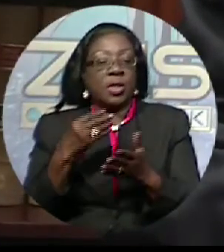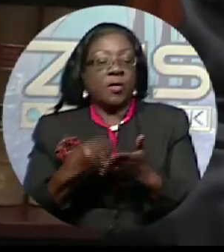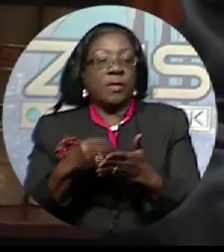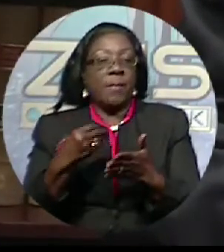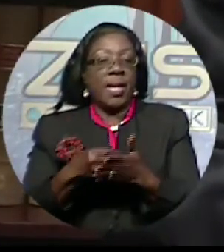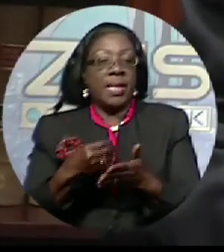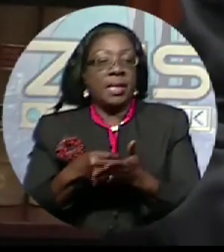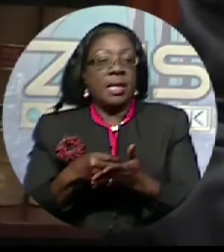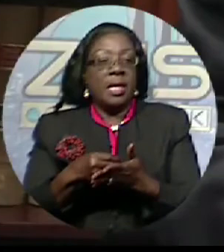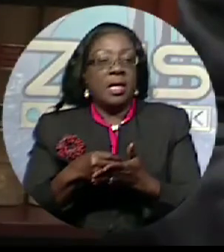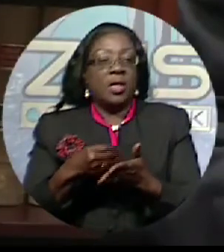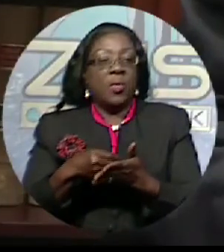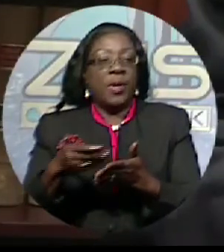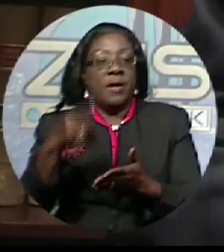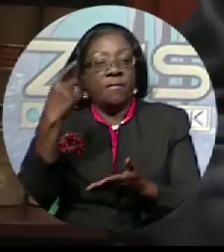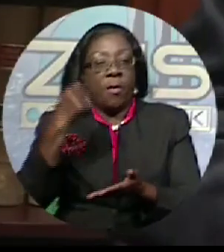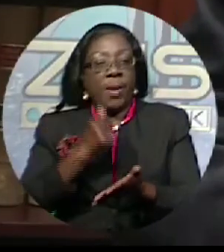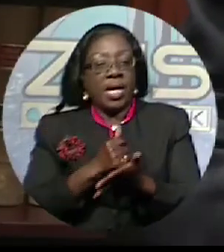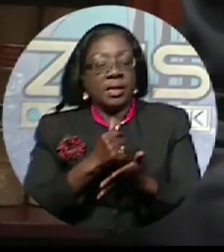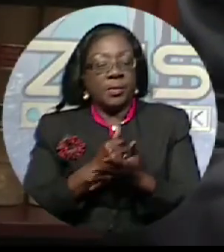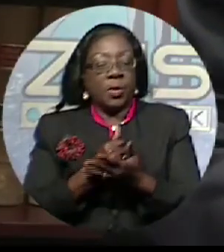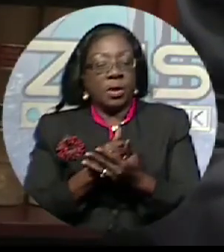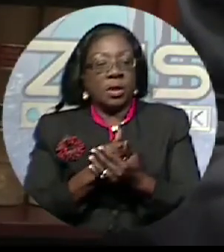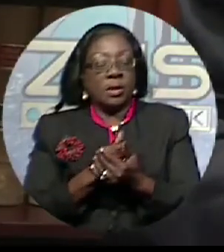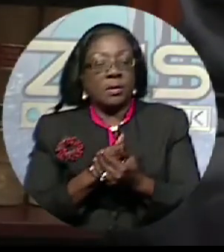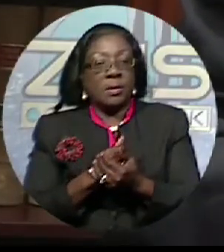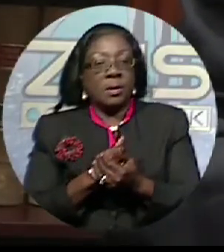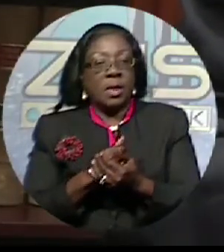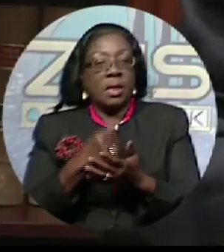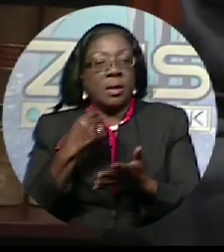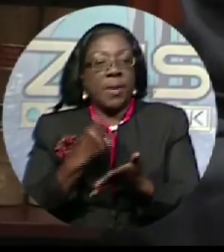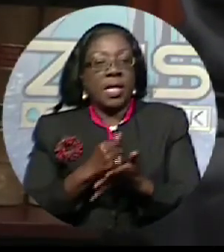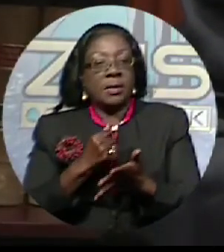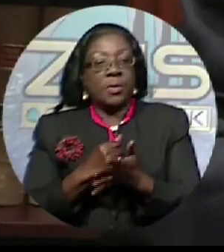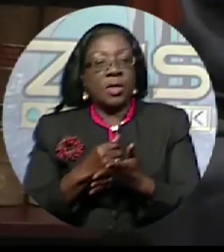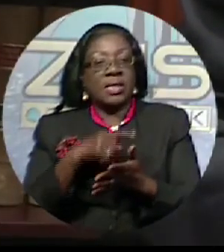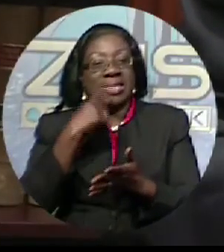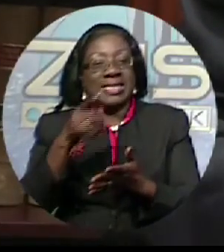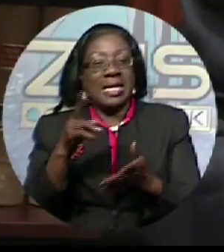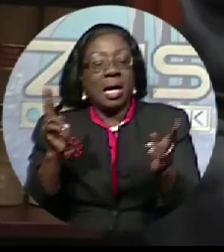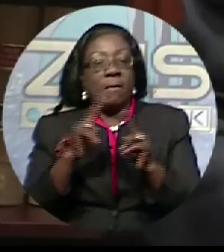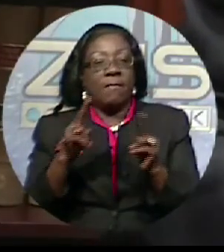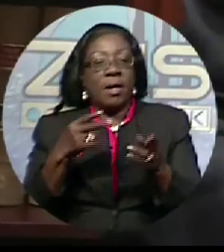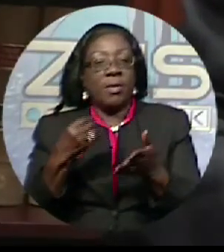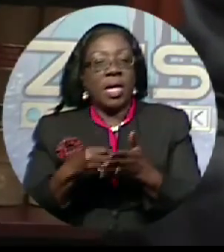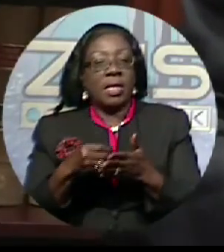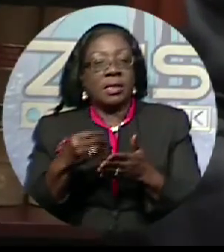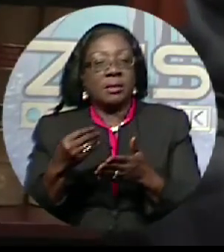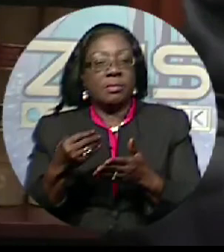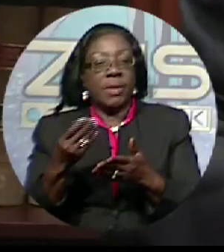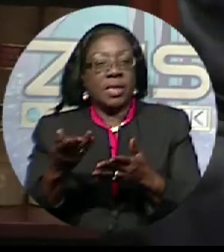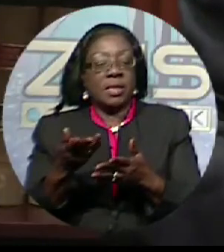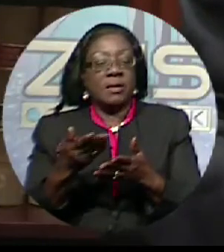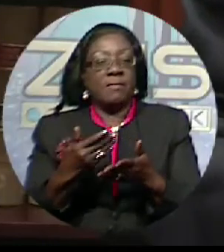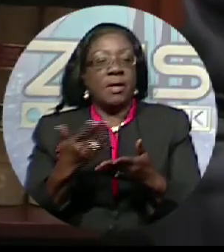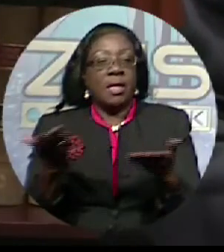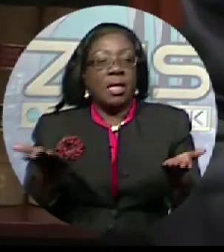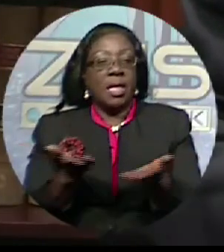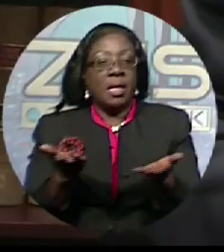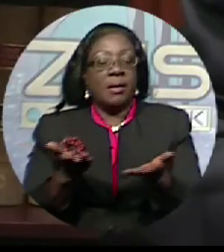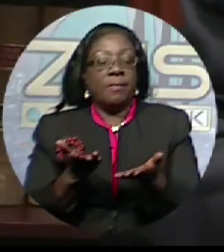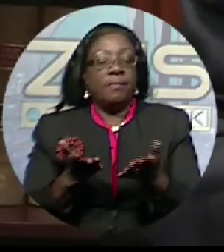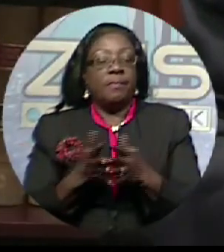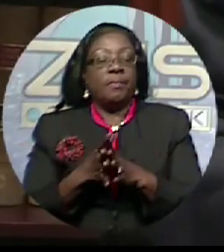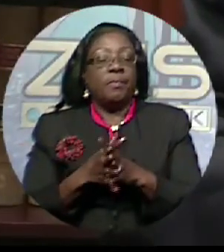I'm told that in the Dominican Republic the passports, they say, are at quite a reasonable rate, and I gather